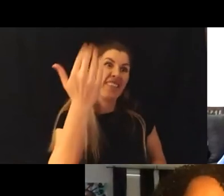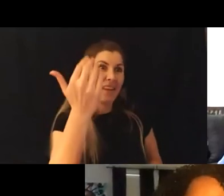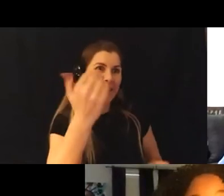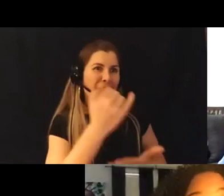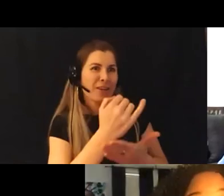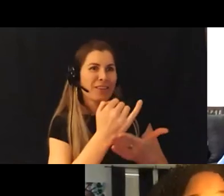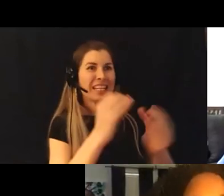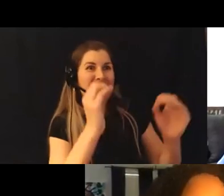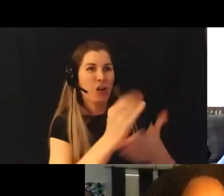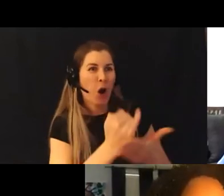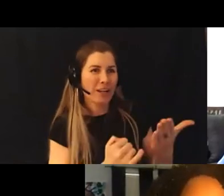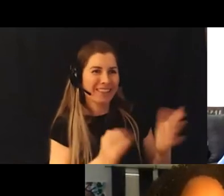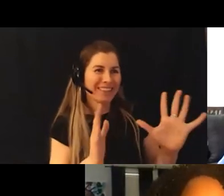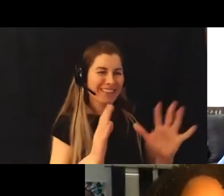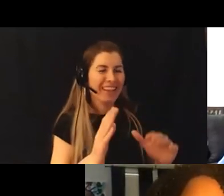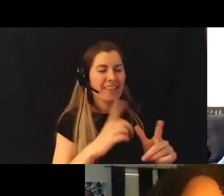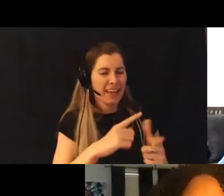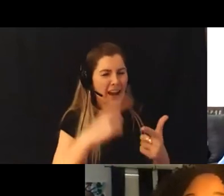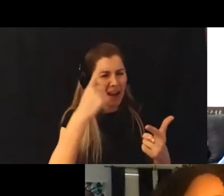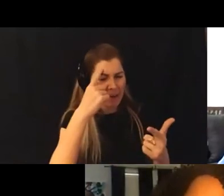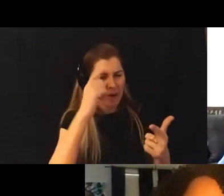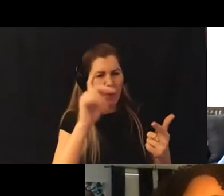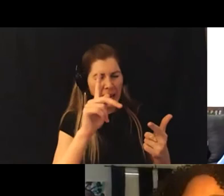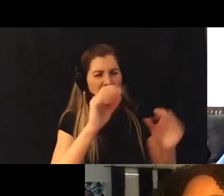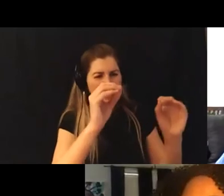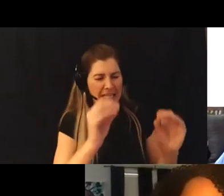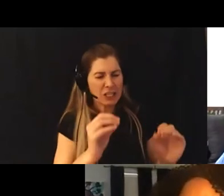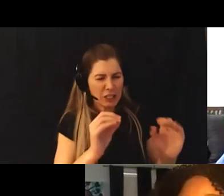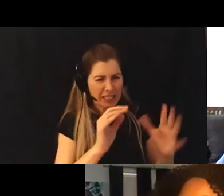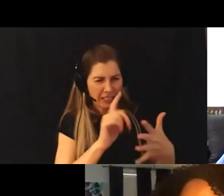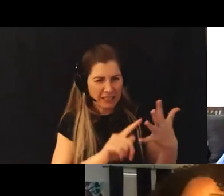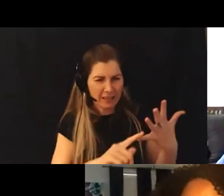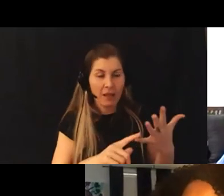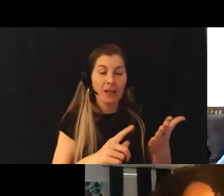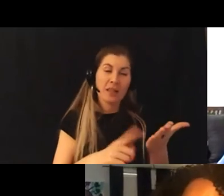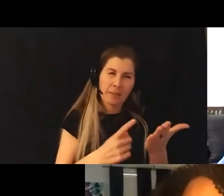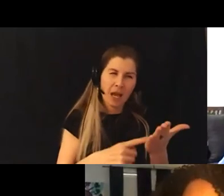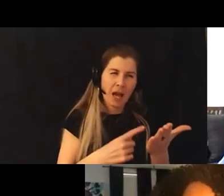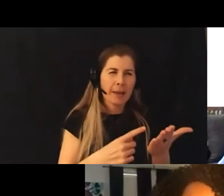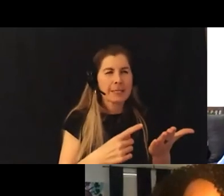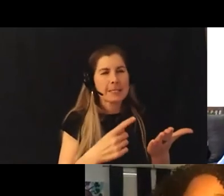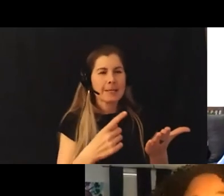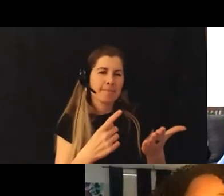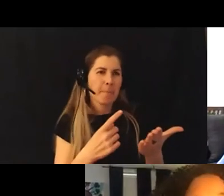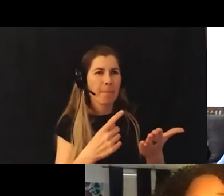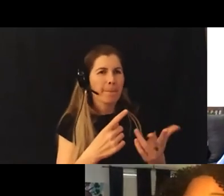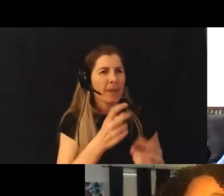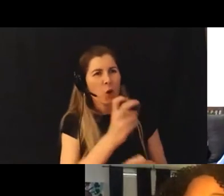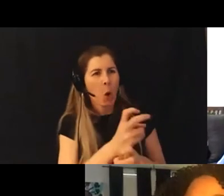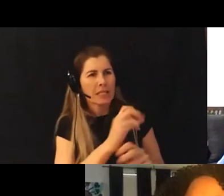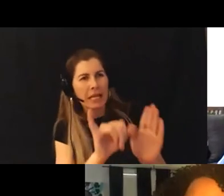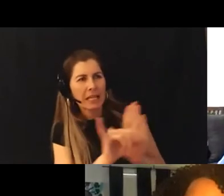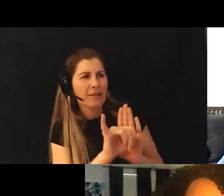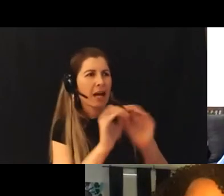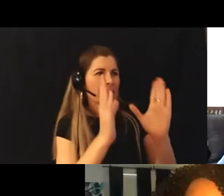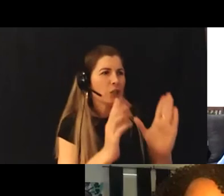bit differently, you know, to identify some teachers. But it's difficult sometimes to identify the teachers doing the work, because they're doing it in more